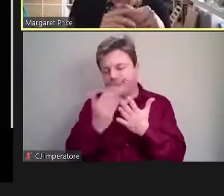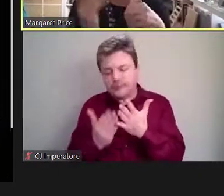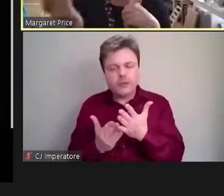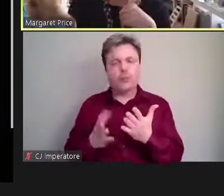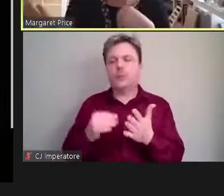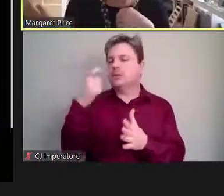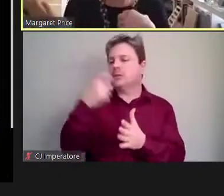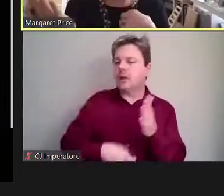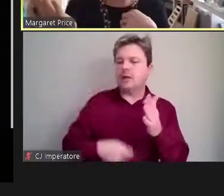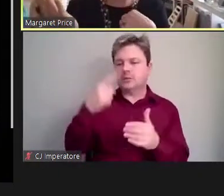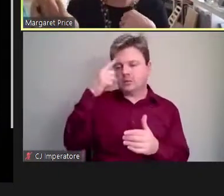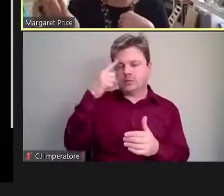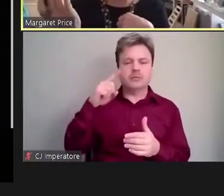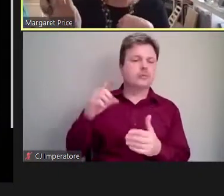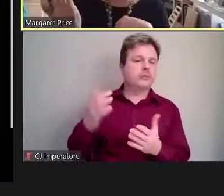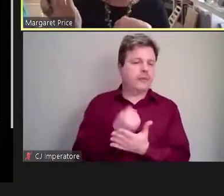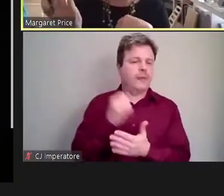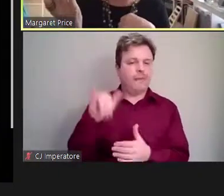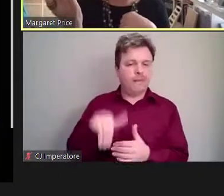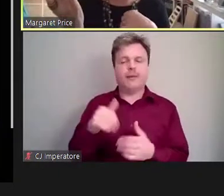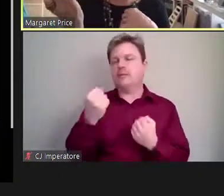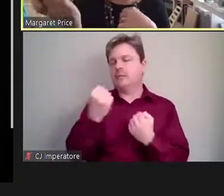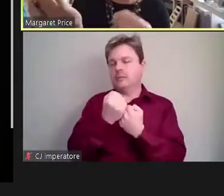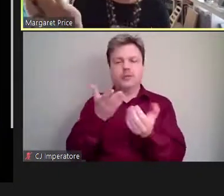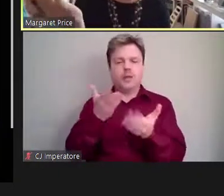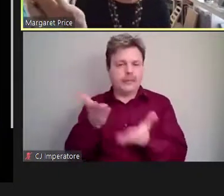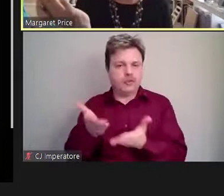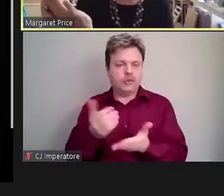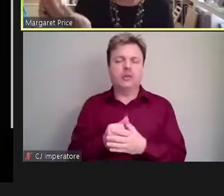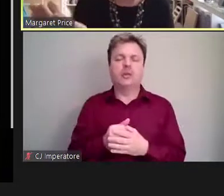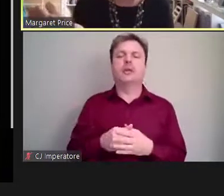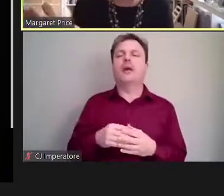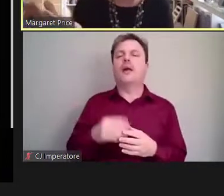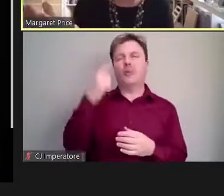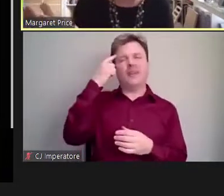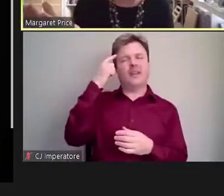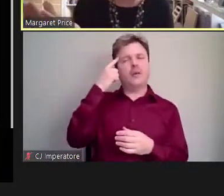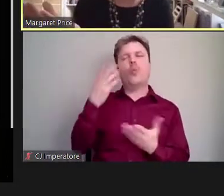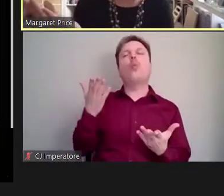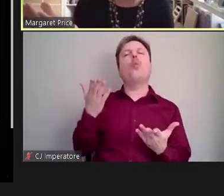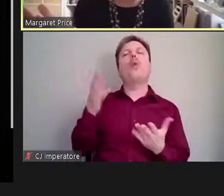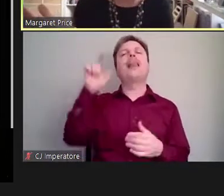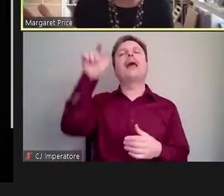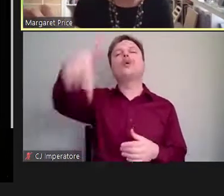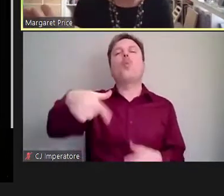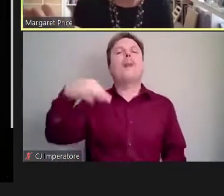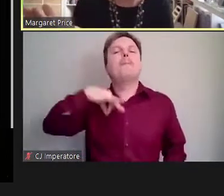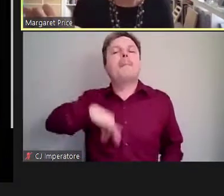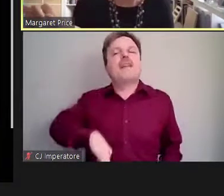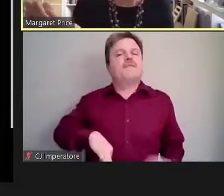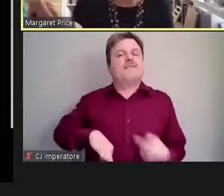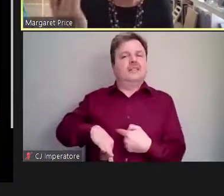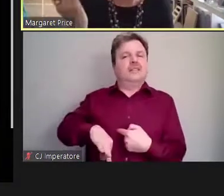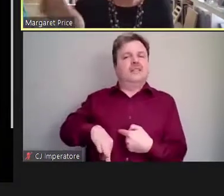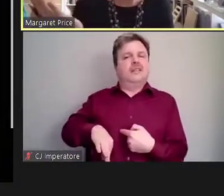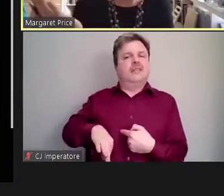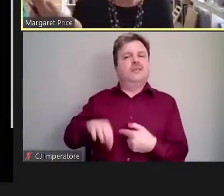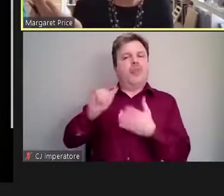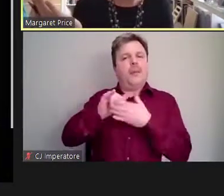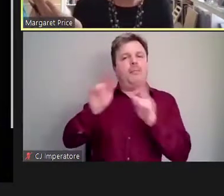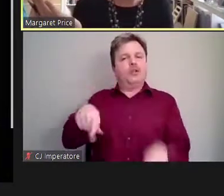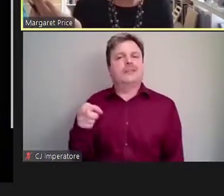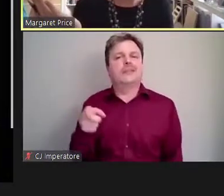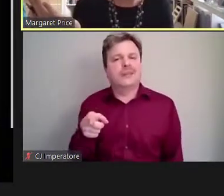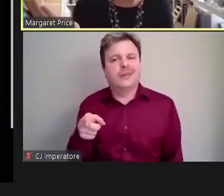accommodation? And then we think through what is the benefit that accrues to the person who has it? And this one is